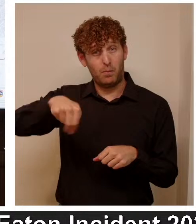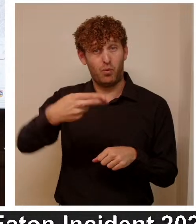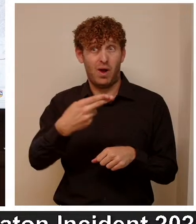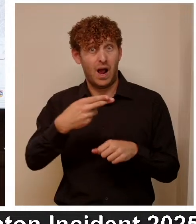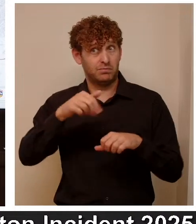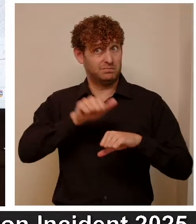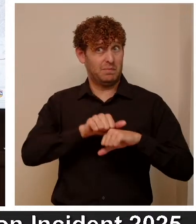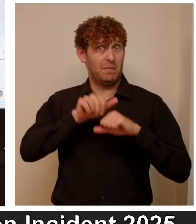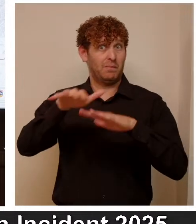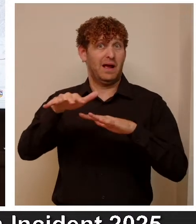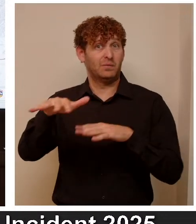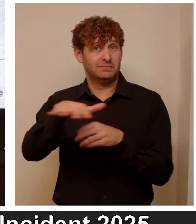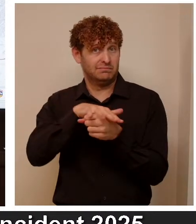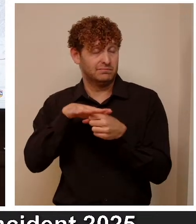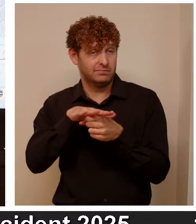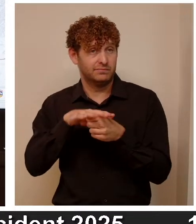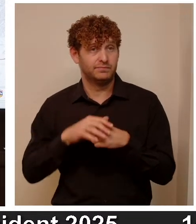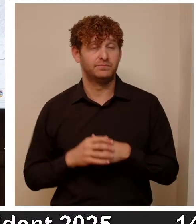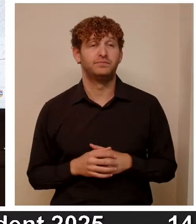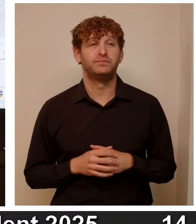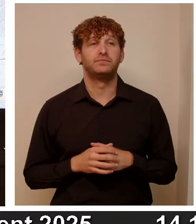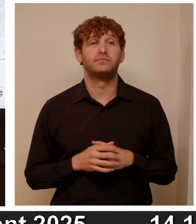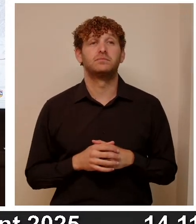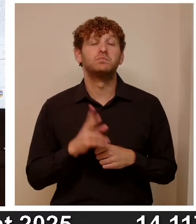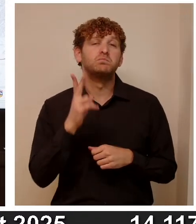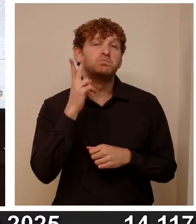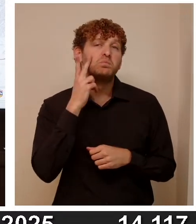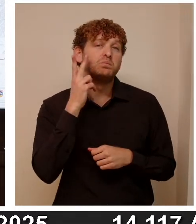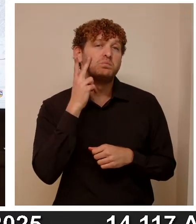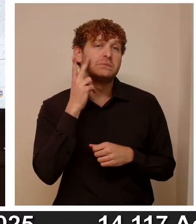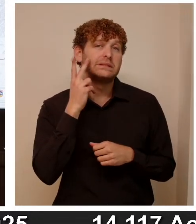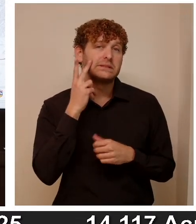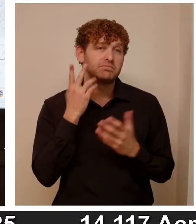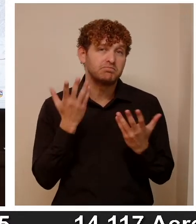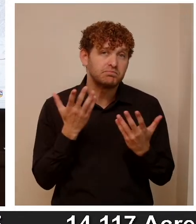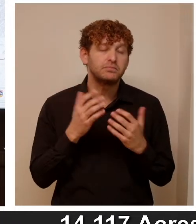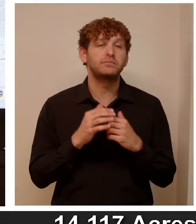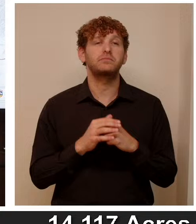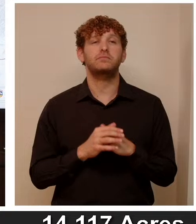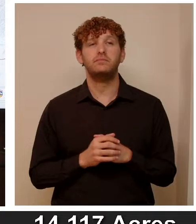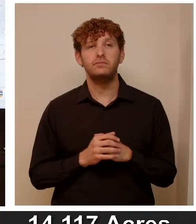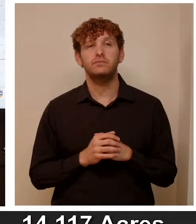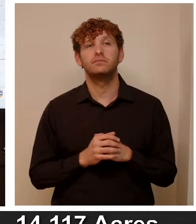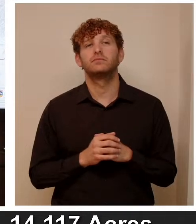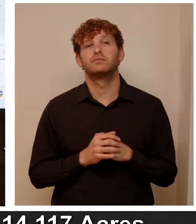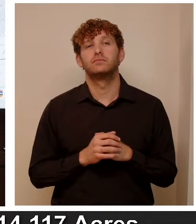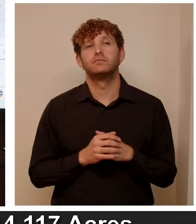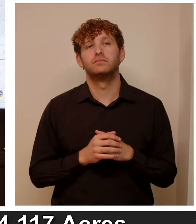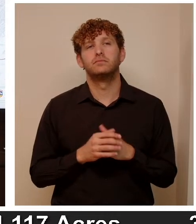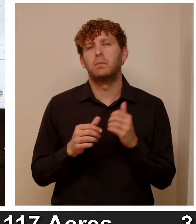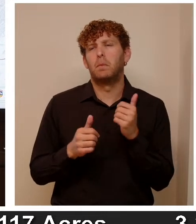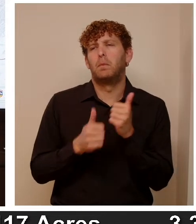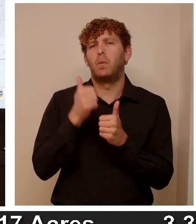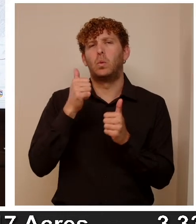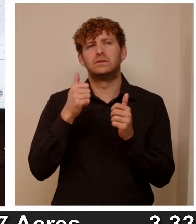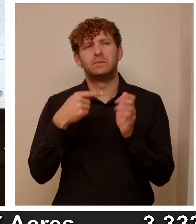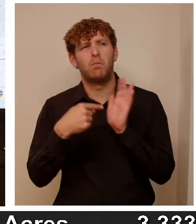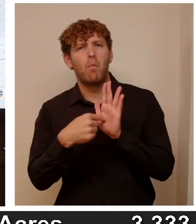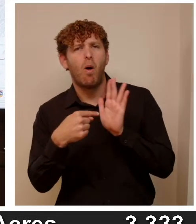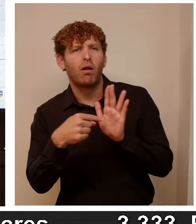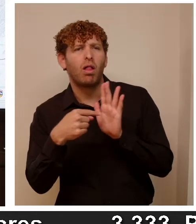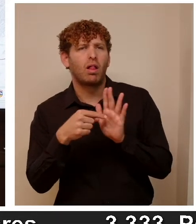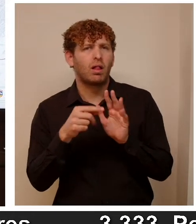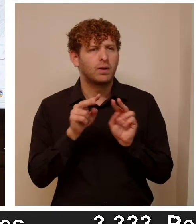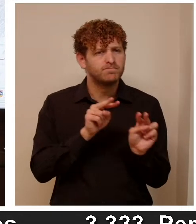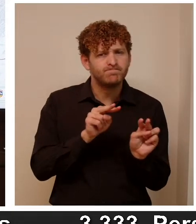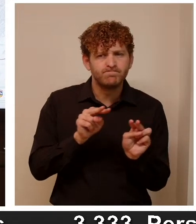20 to 30 at lower elevations. Thankfully, the majority of the models still show a weaker event. That weaker event would only have